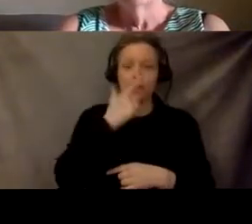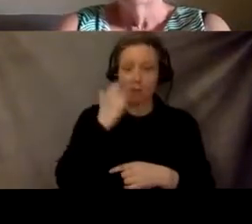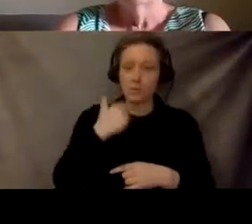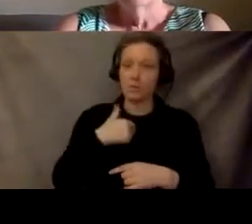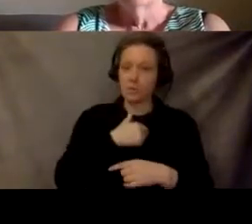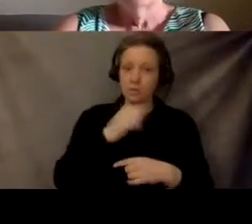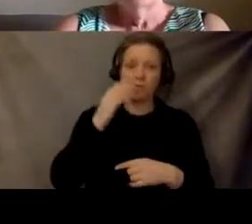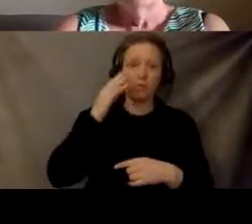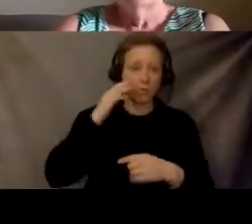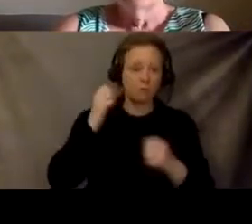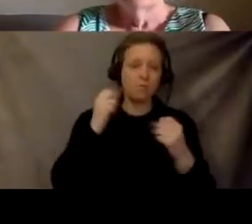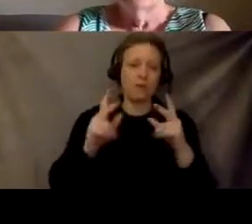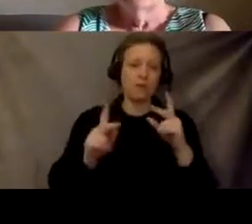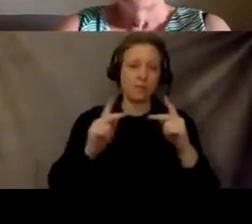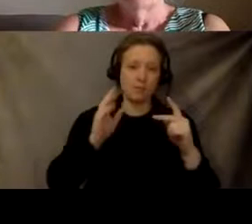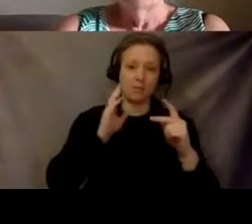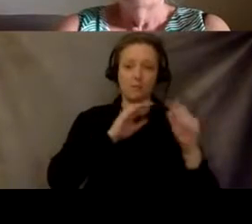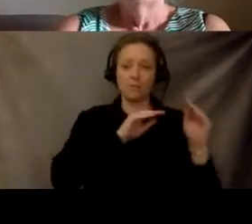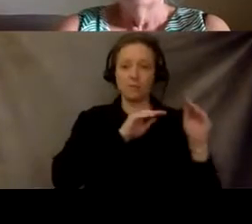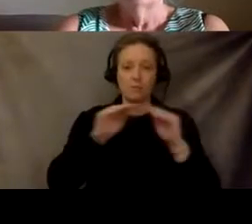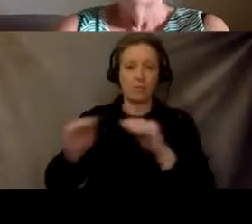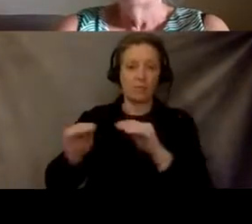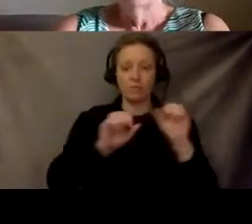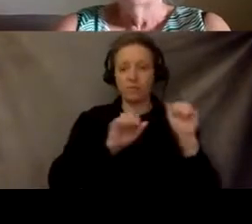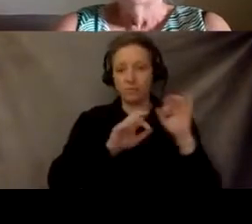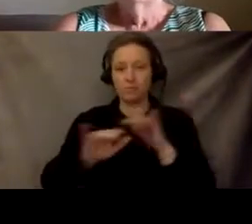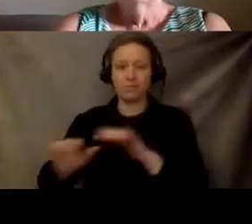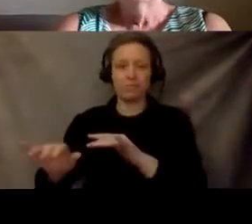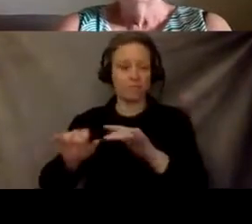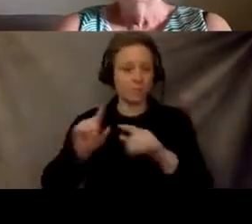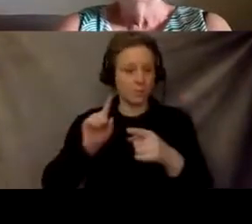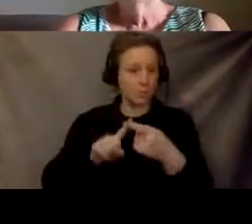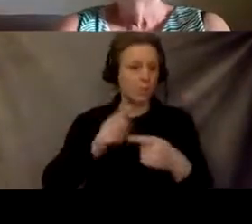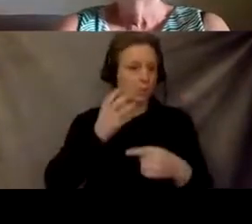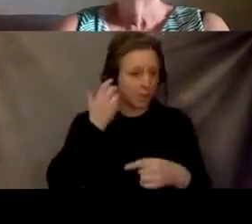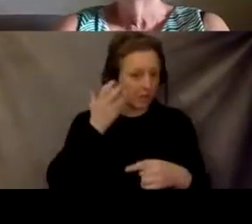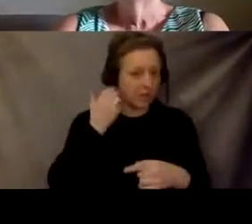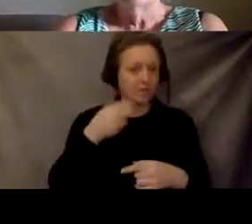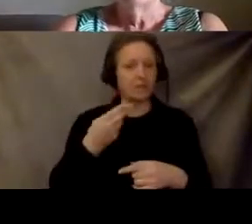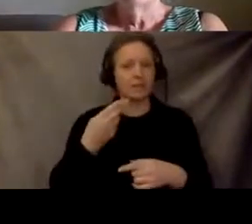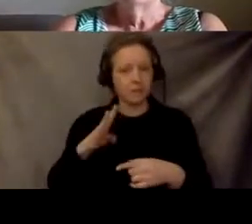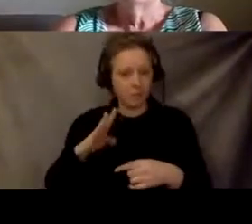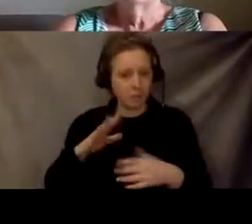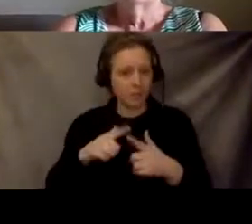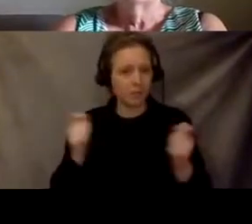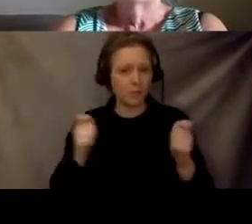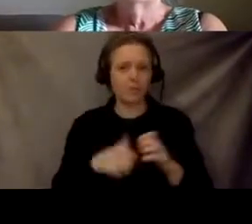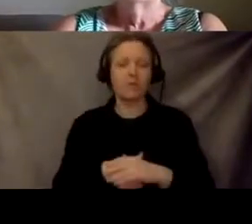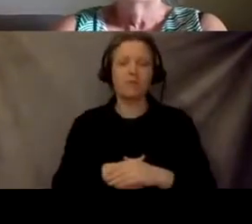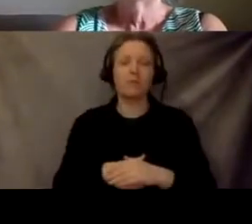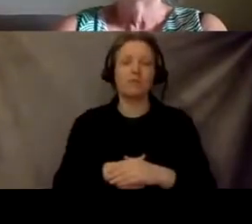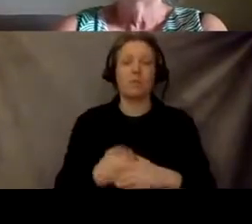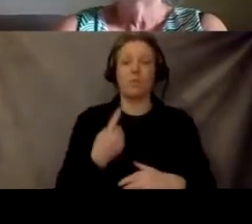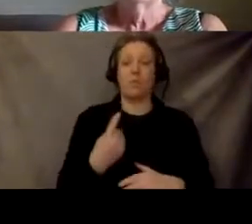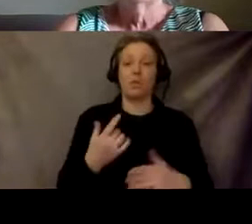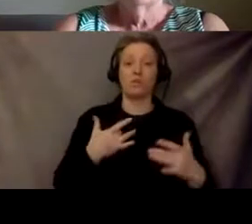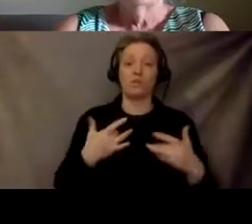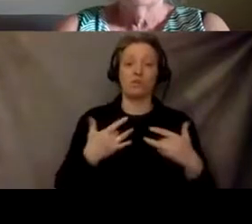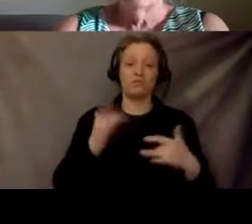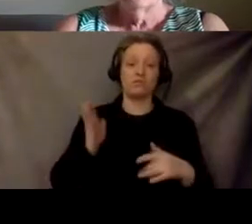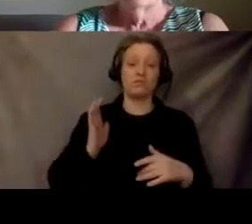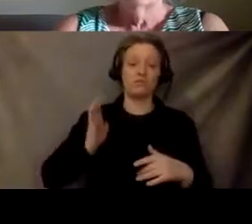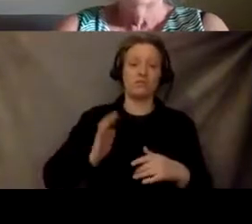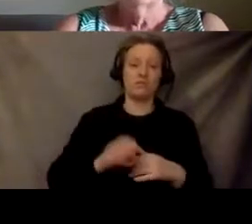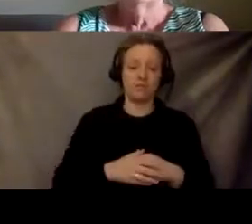and South Hillsborough and Cooper Mountain. And one concern they had at the time was that the commissioners